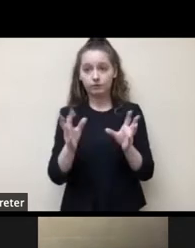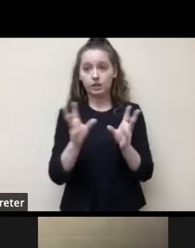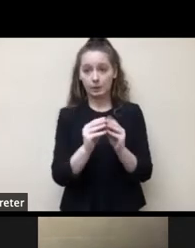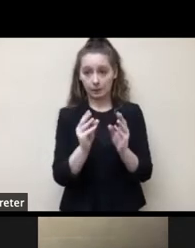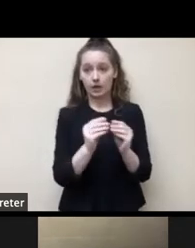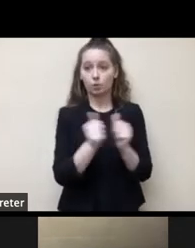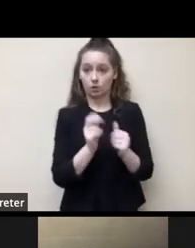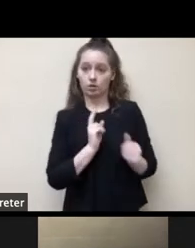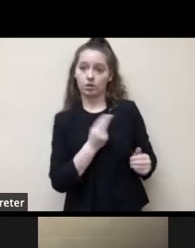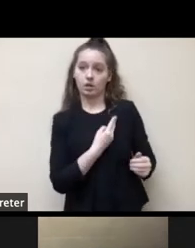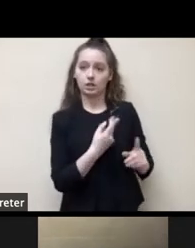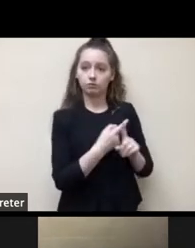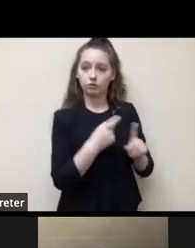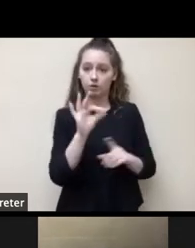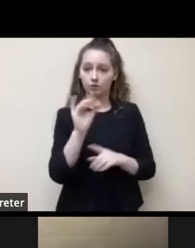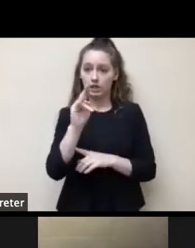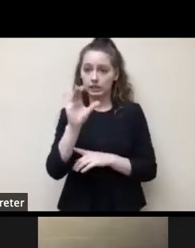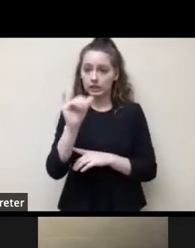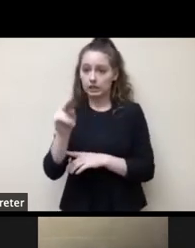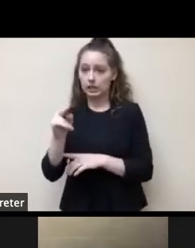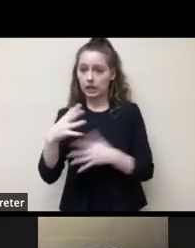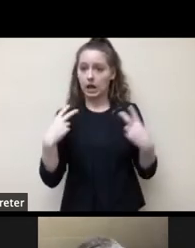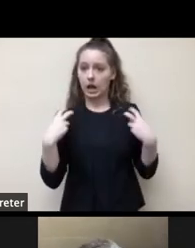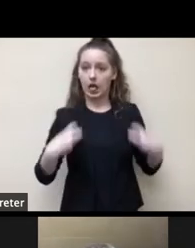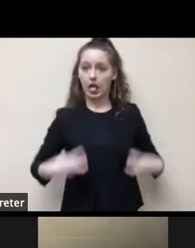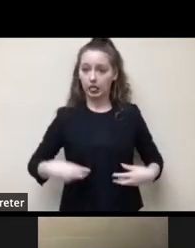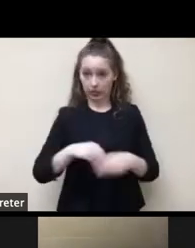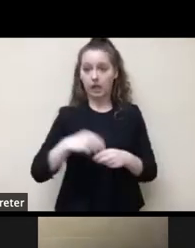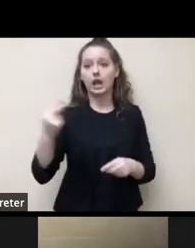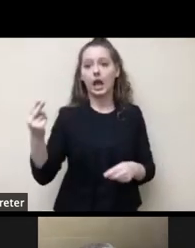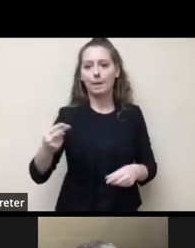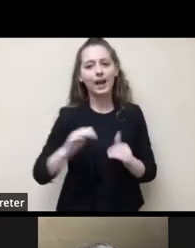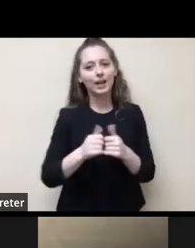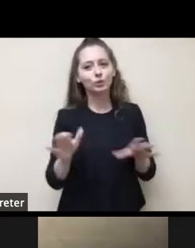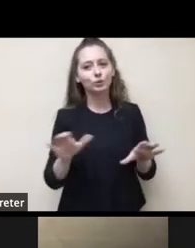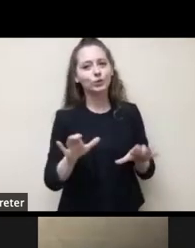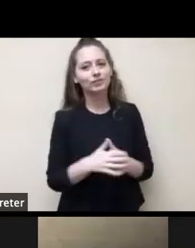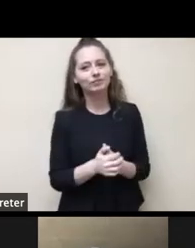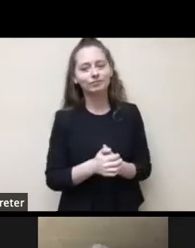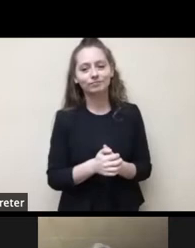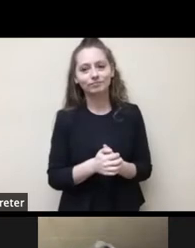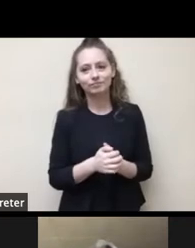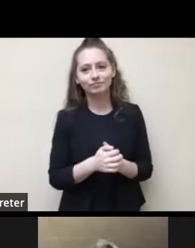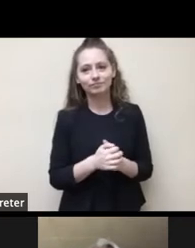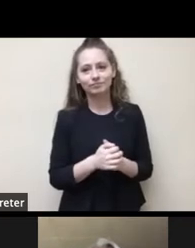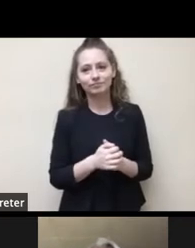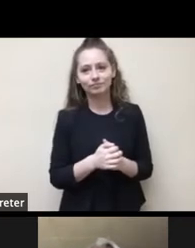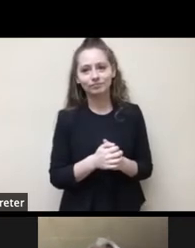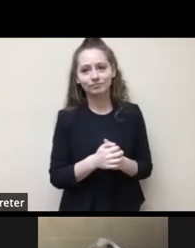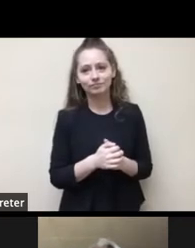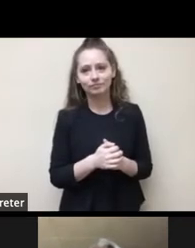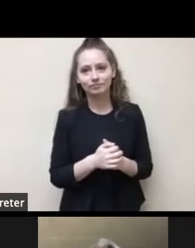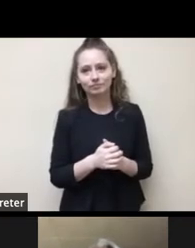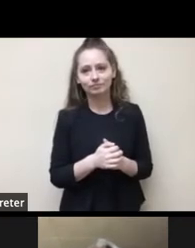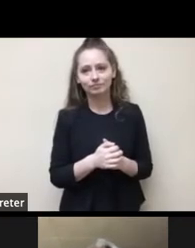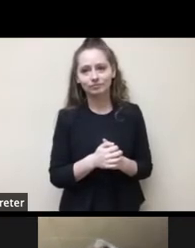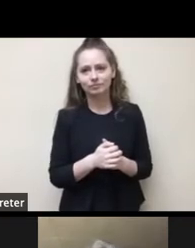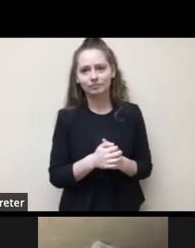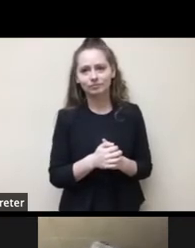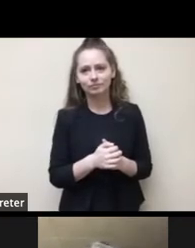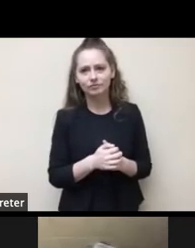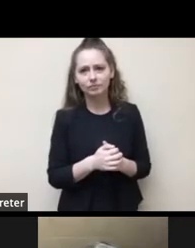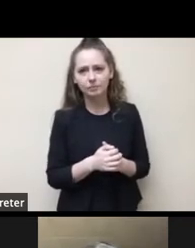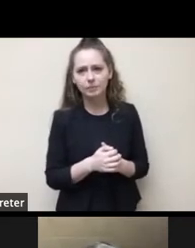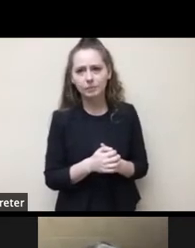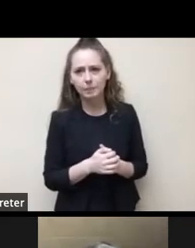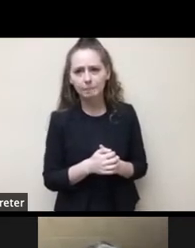Franciscan Health in Hammond. How you doing, Karen? Mayor, she's having a problem with volume. Uh-oh. So she may not be able to hear at all. Yeah, so